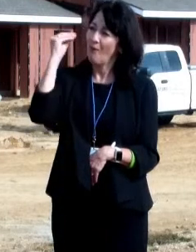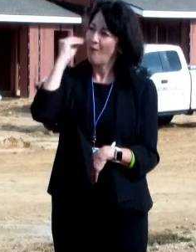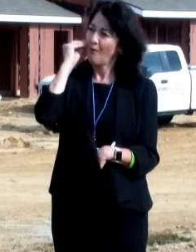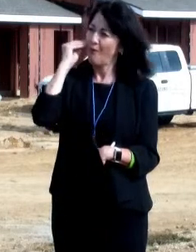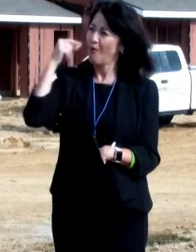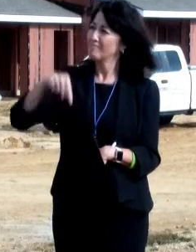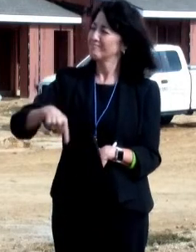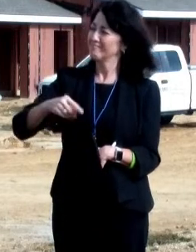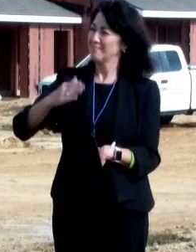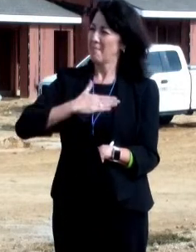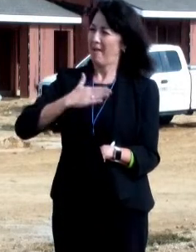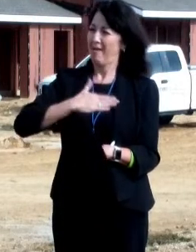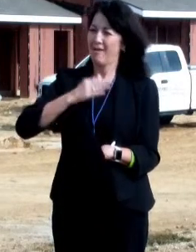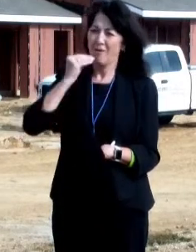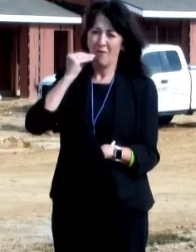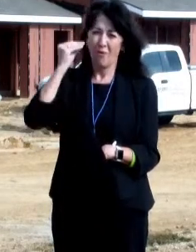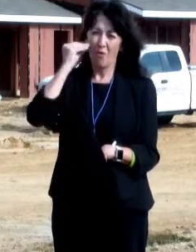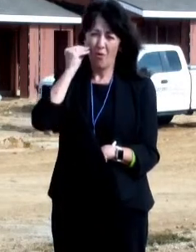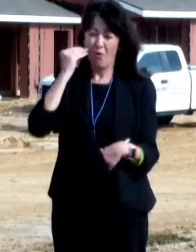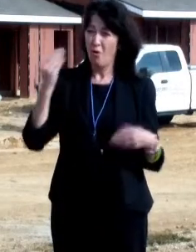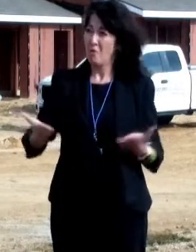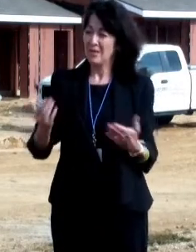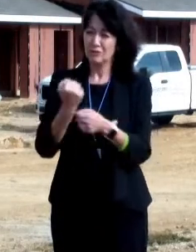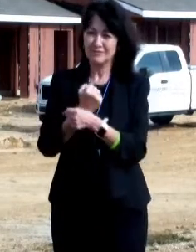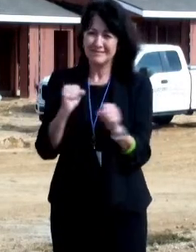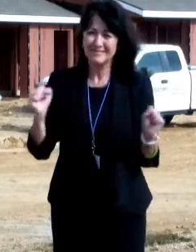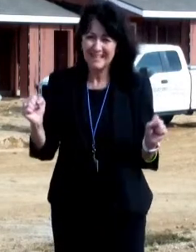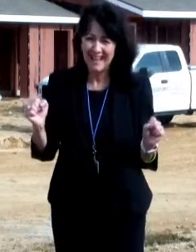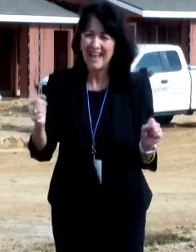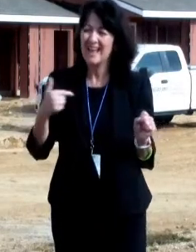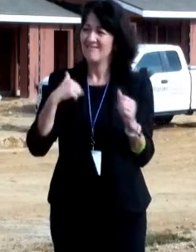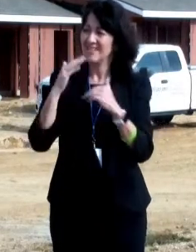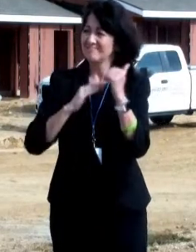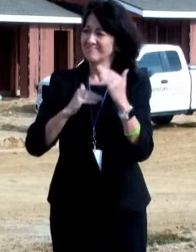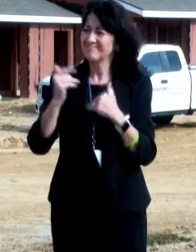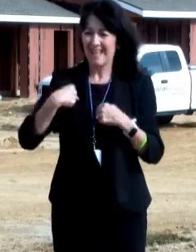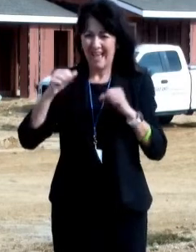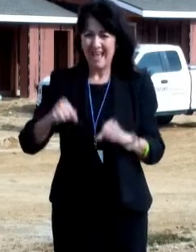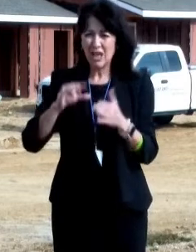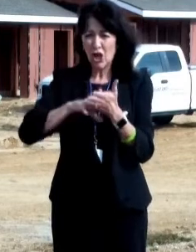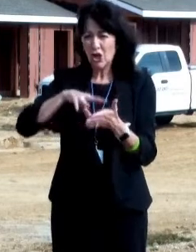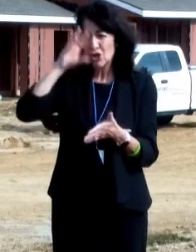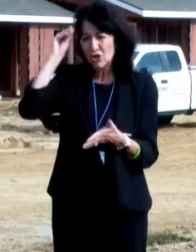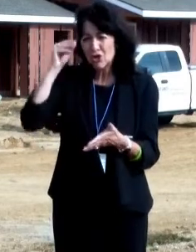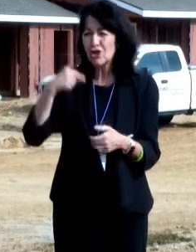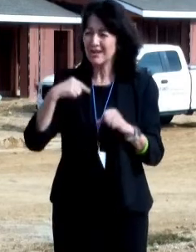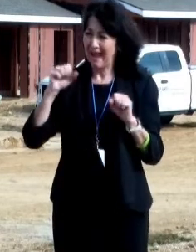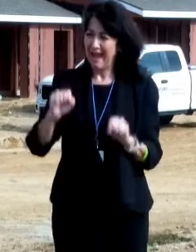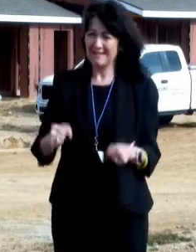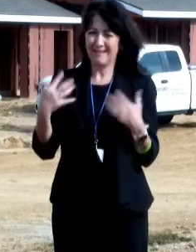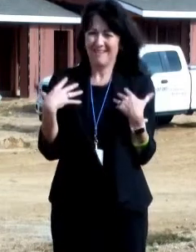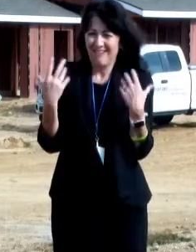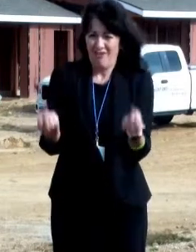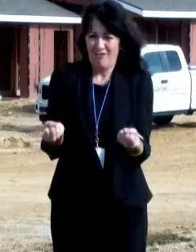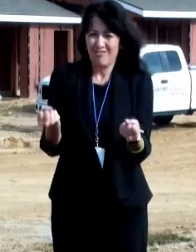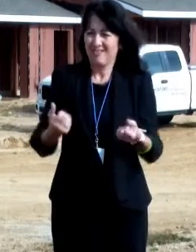This is ours. I'm safe. I got a place where I can learn. I got a place where I can be healthy.